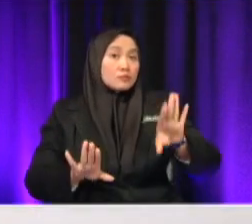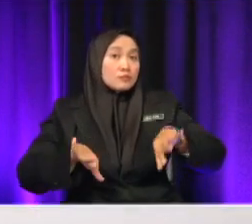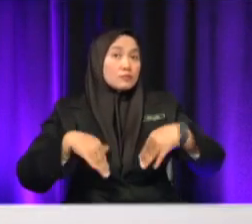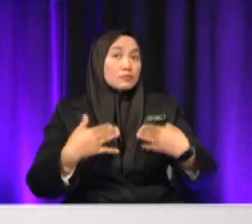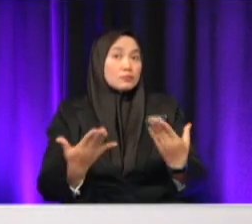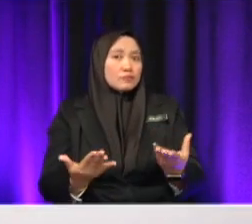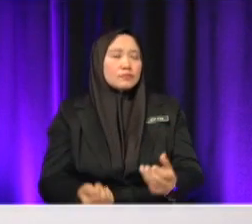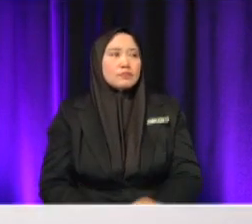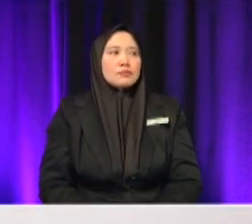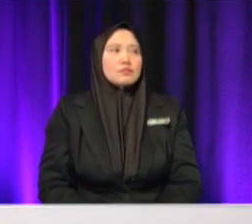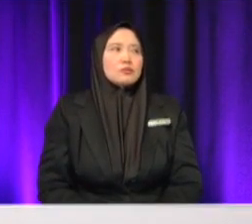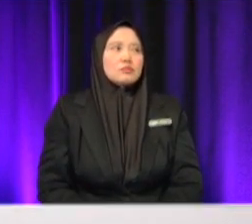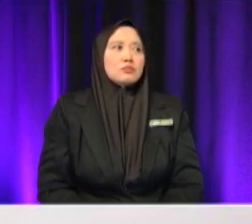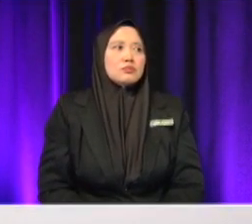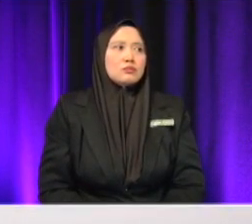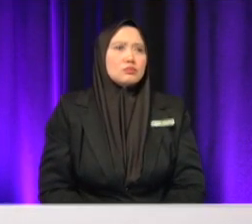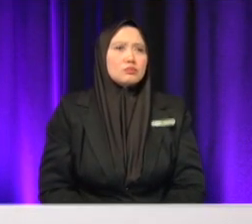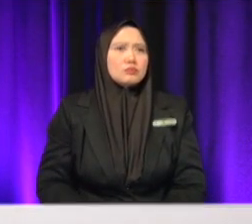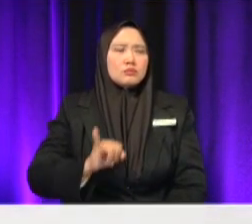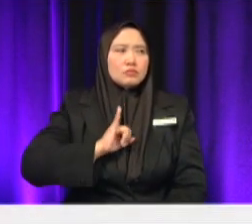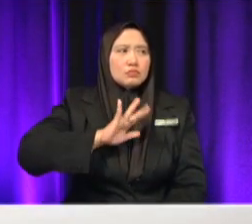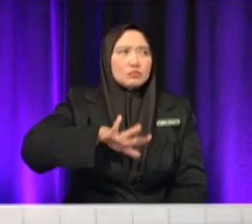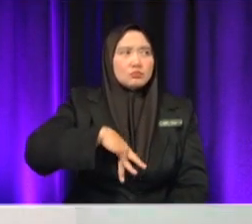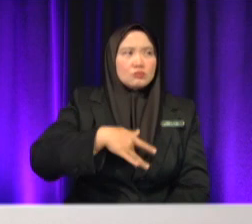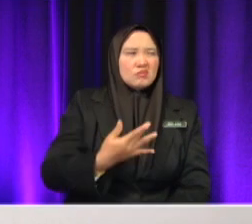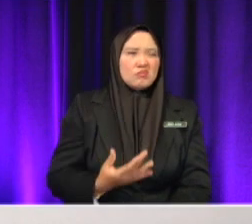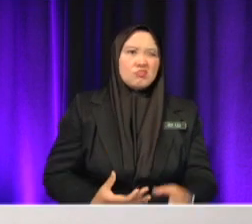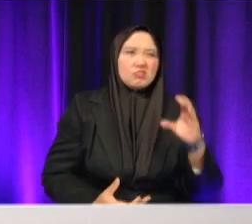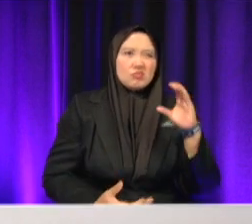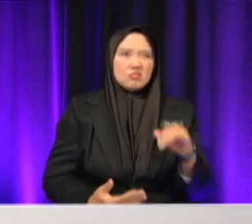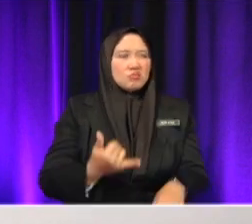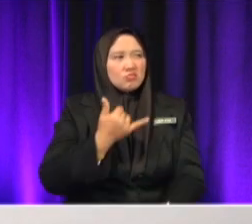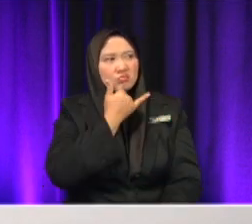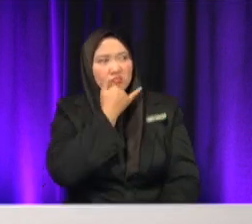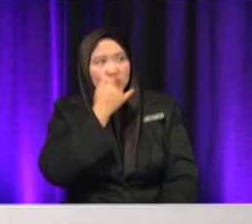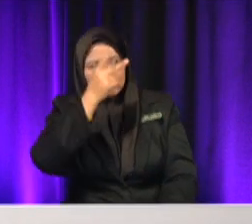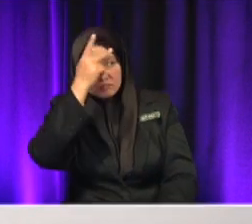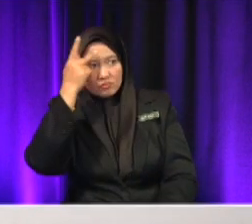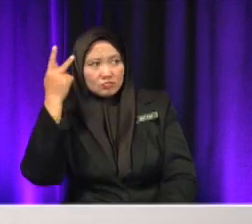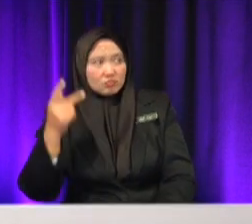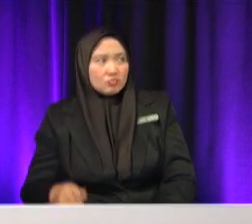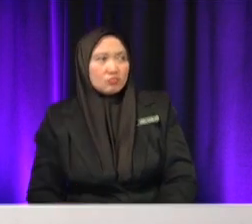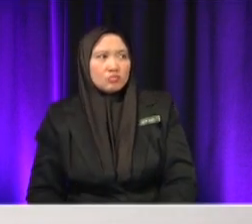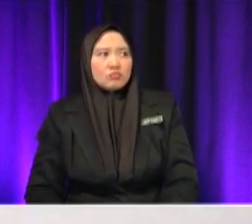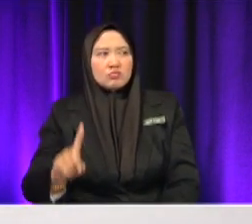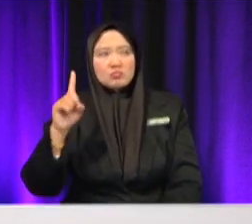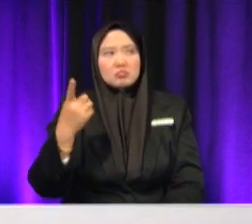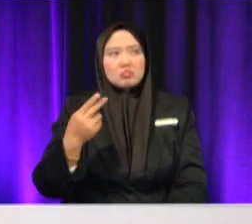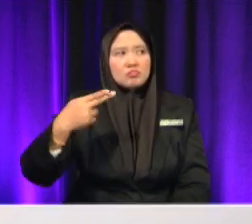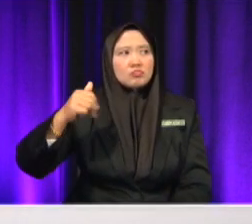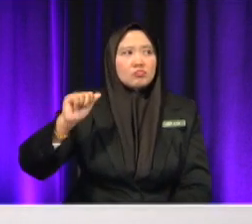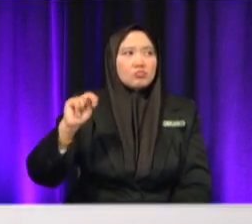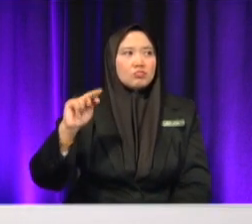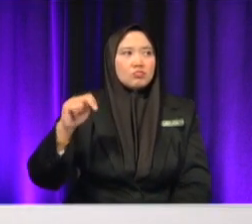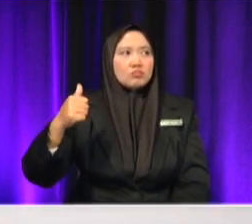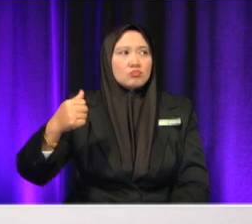Akila. I think statement C is false because according to the article, not only Hannah was inspired to act